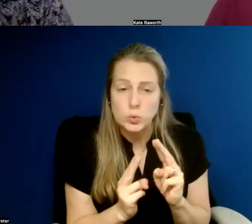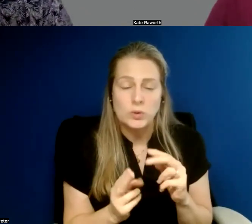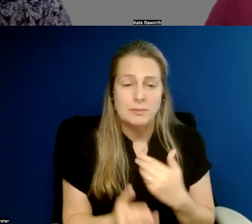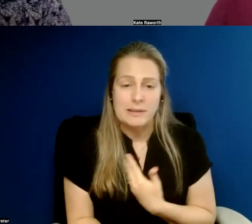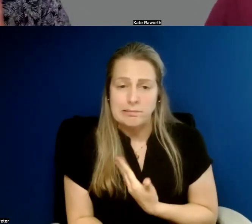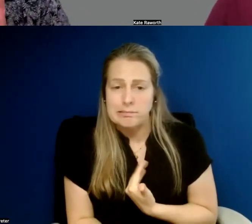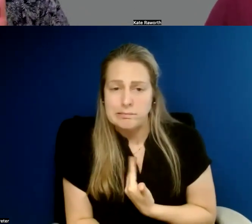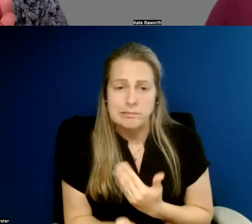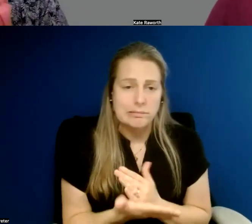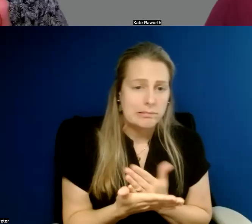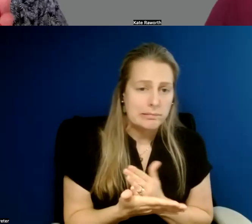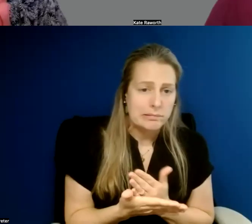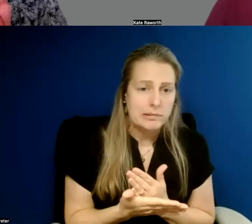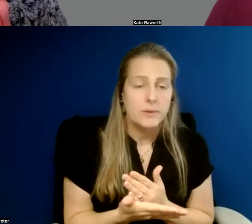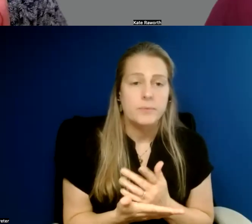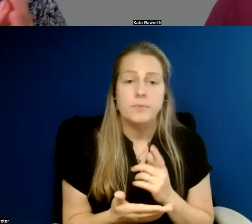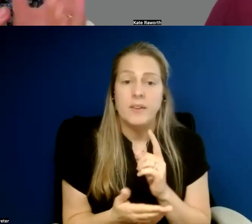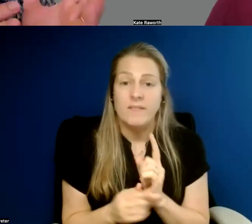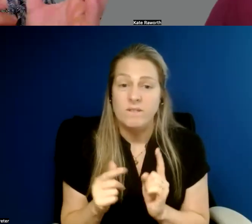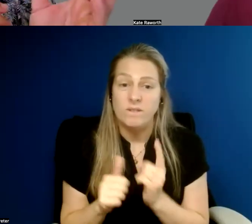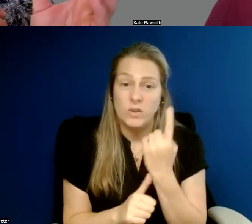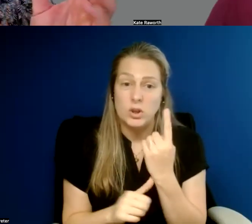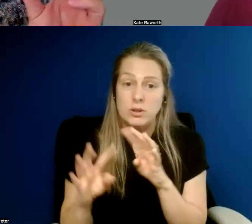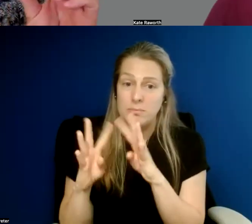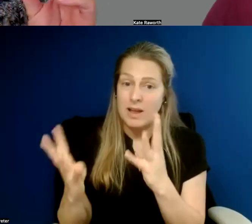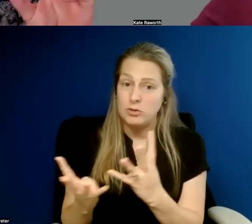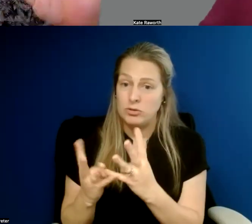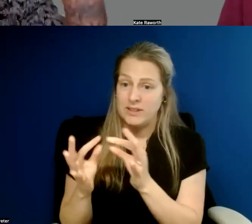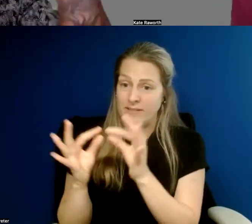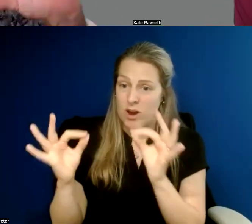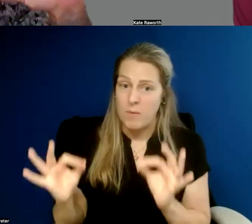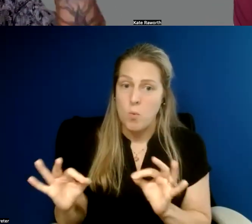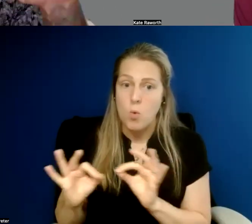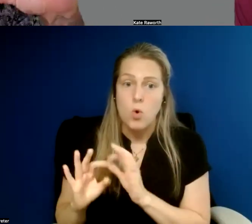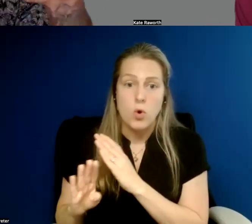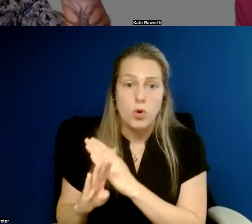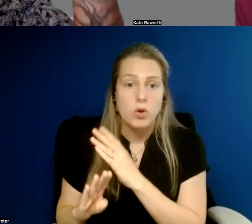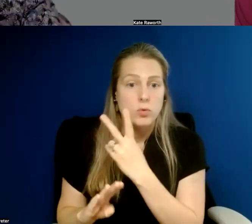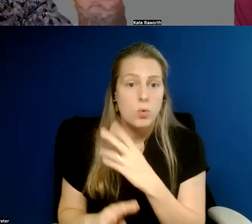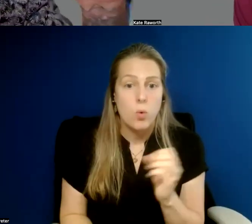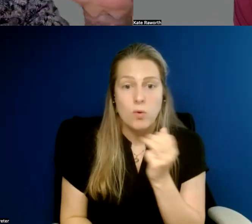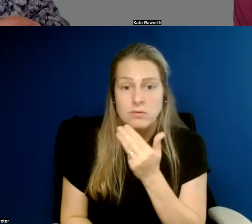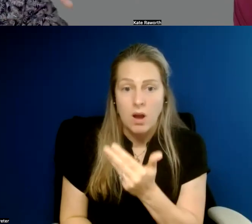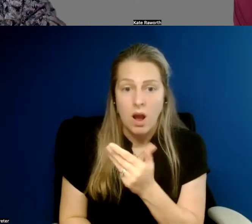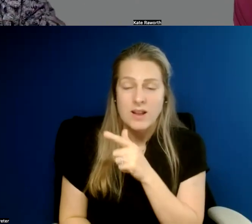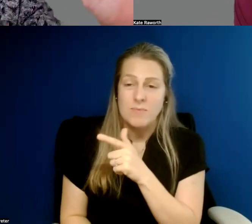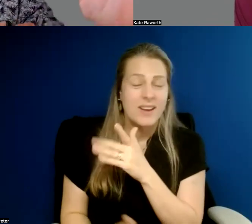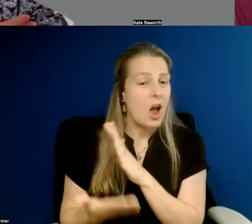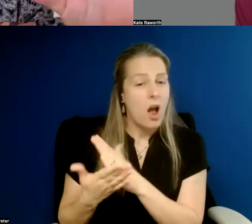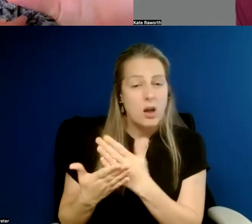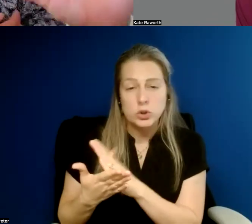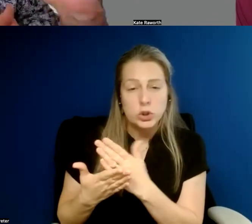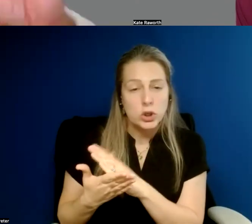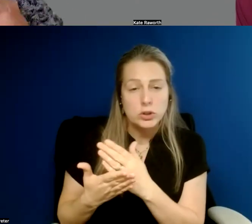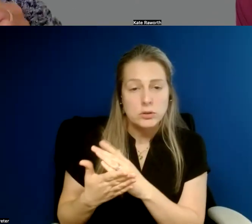very first planetary boundaries framework in 2009, the uncertainty range of the climate change indicator